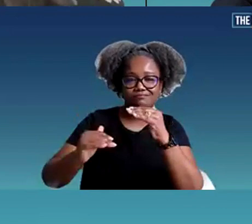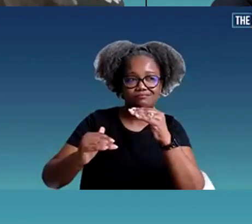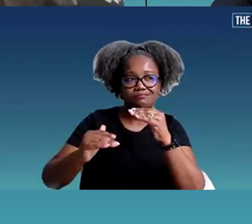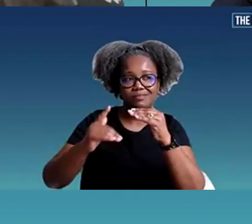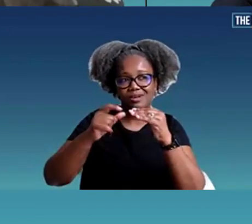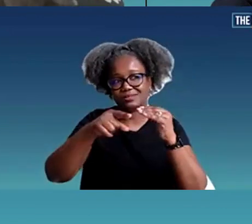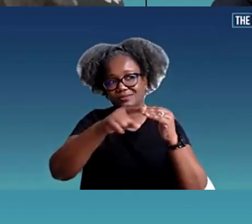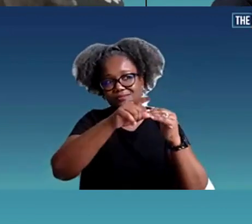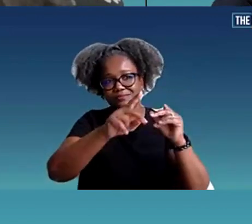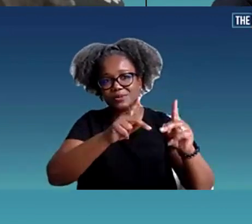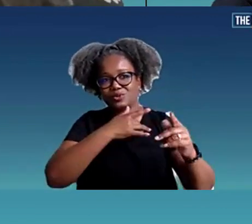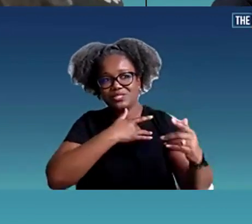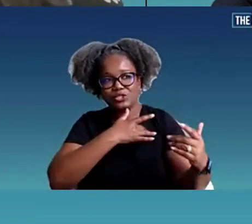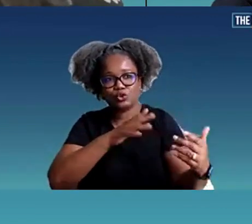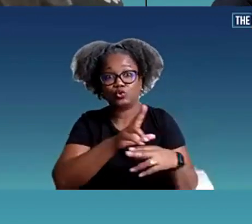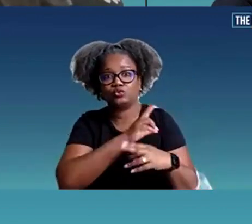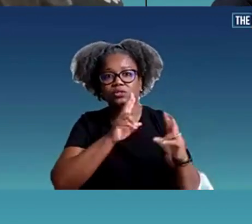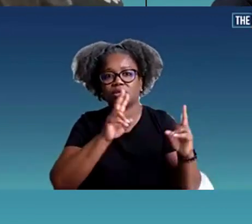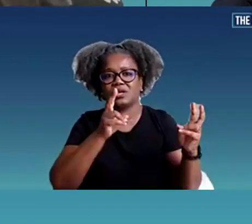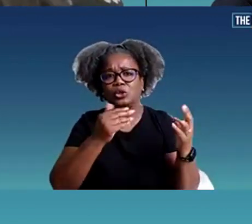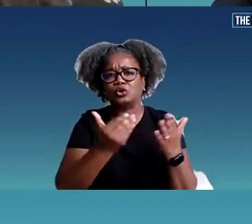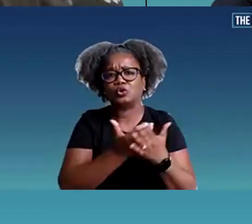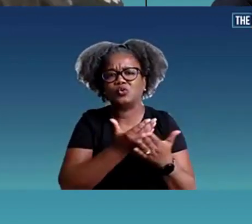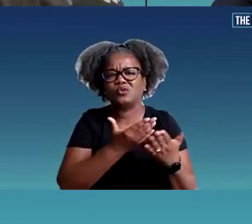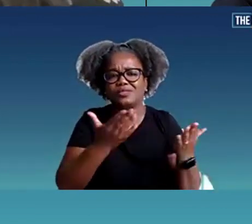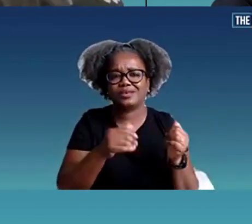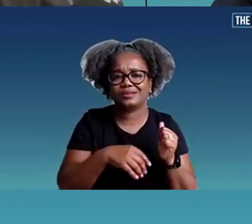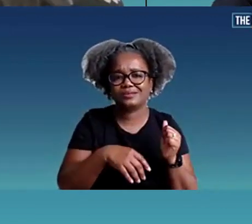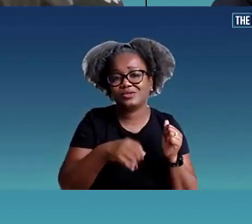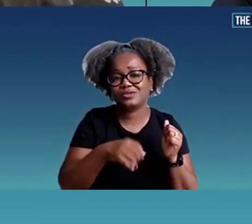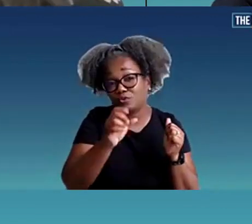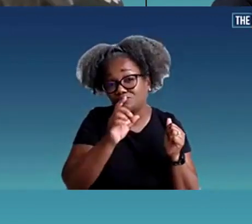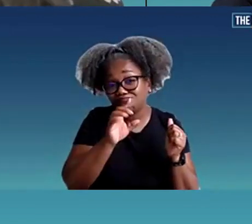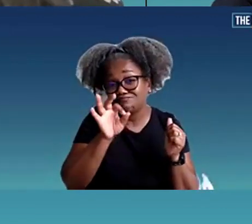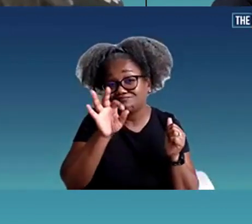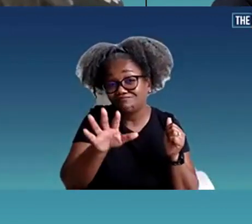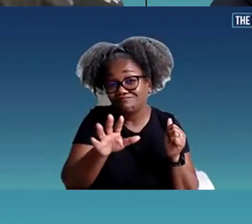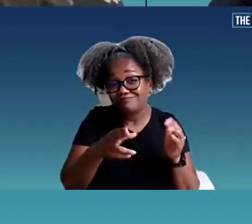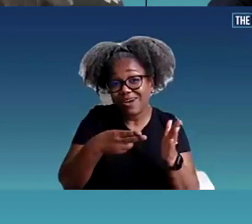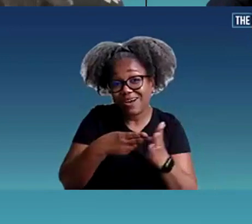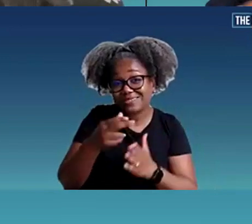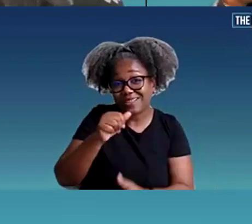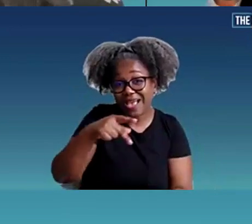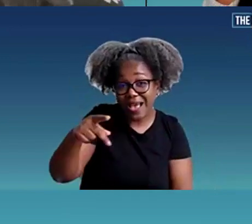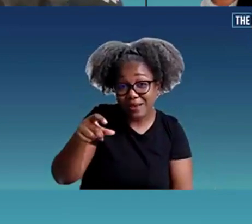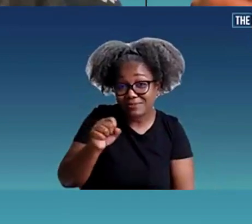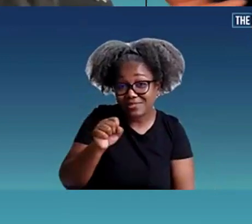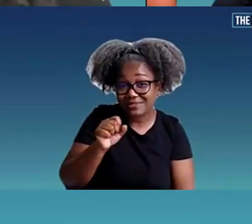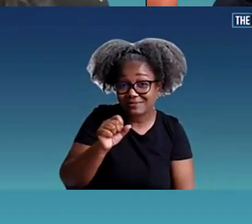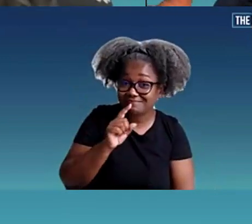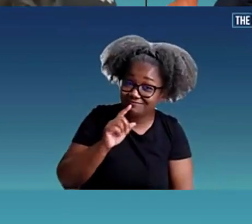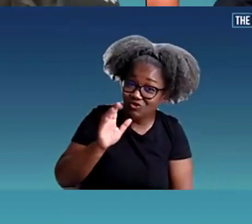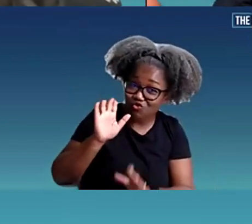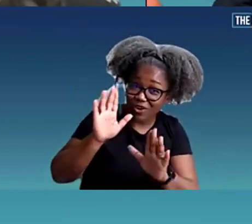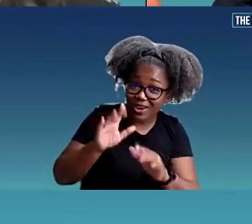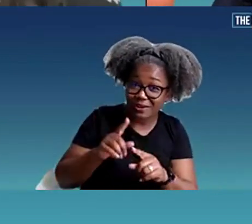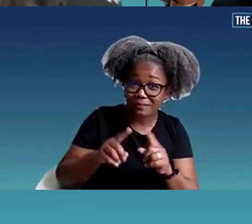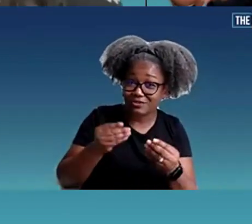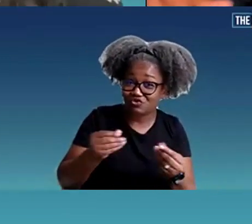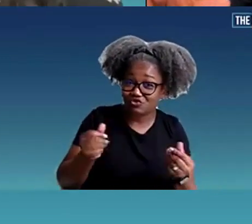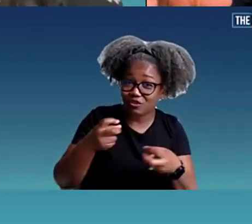So apps are great, but they don't by themselves solve the problem. Very good. I remember I was having a